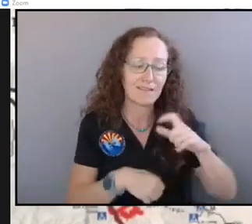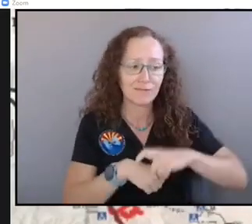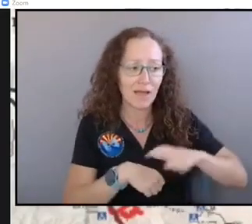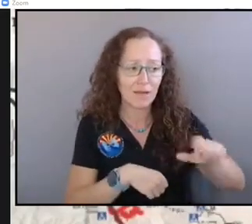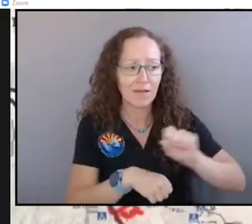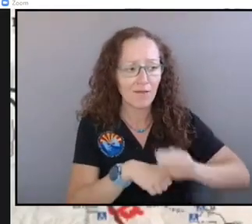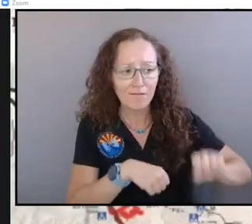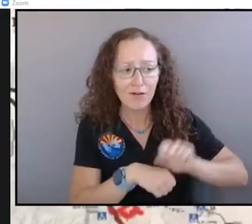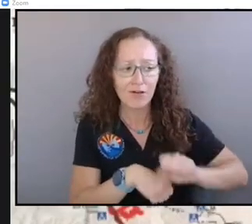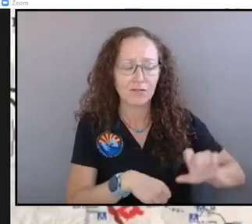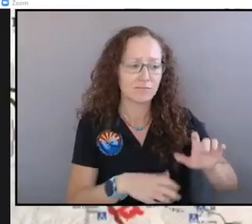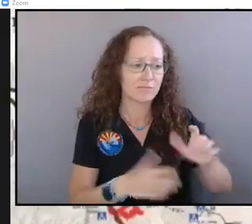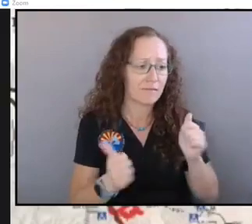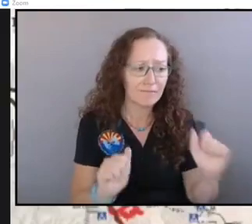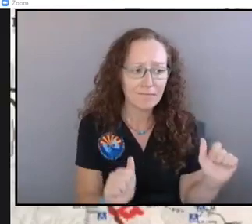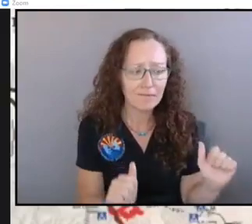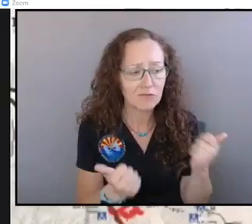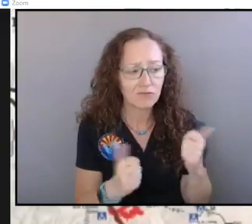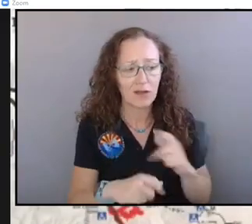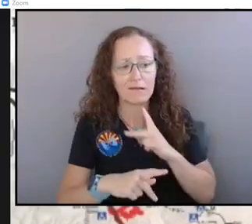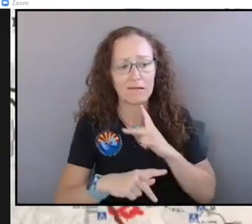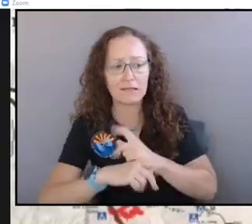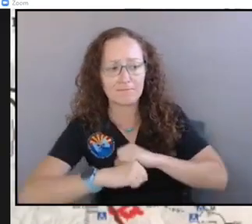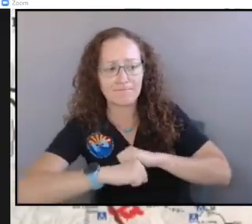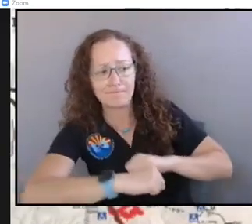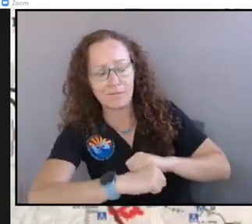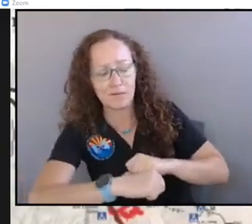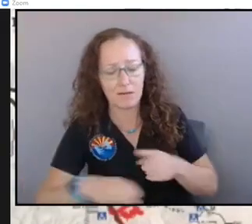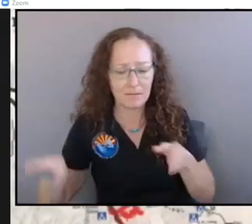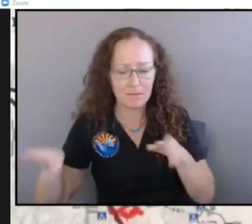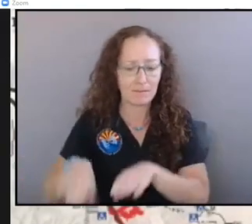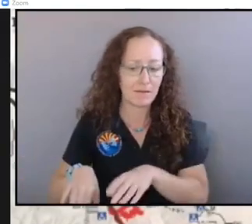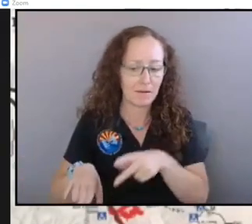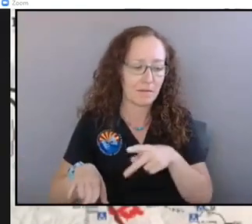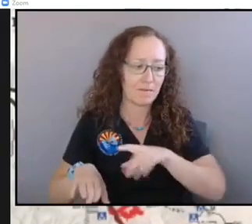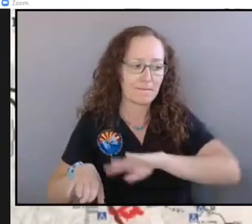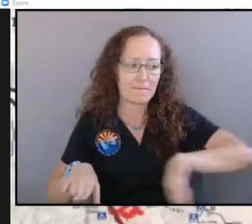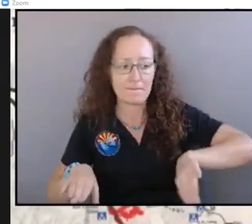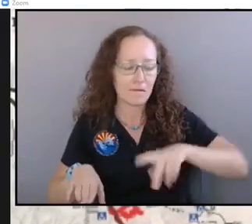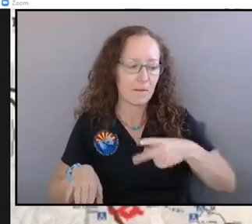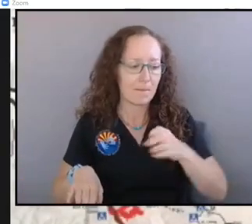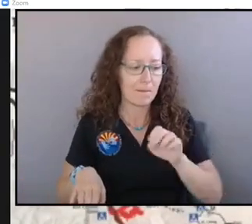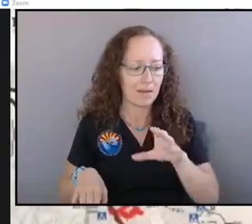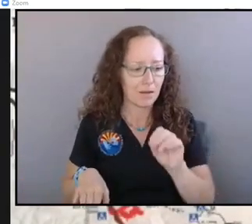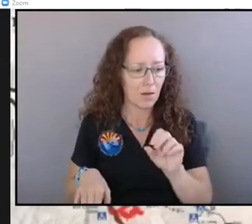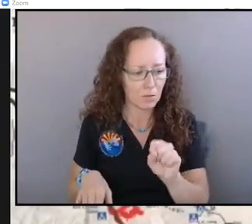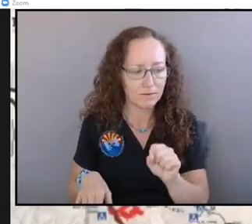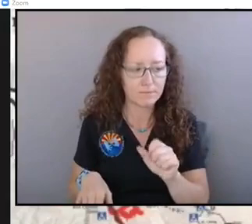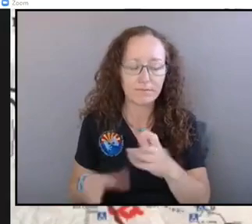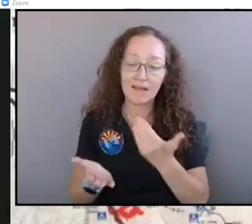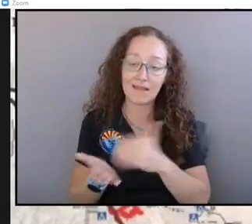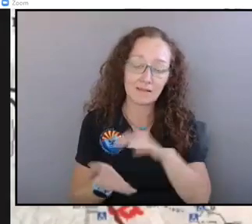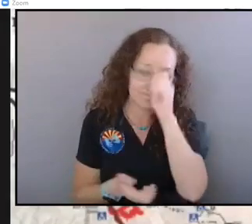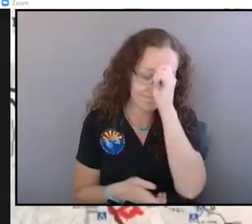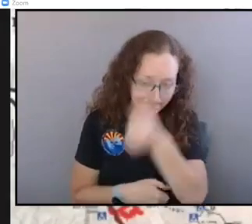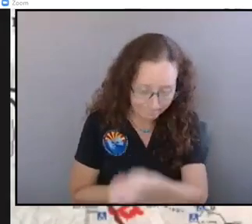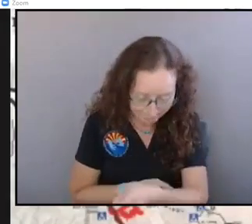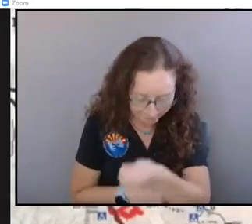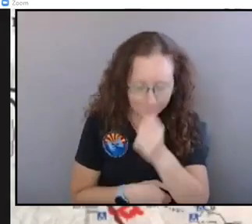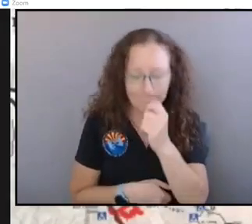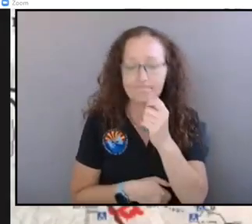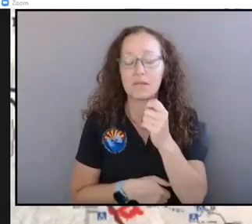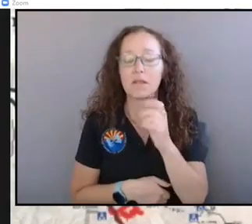to keep it out of the Pecos corridor. And so, you know, again, my hat's off to you guys in those efforts, as I know it's